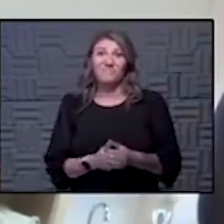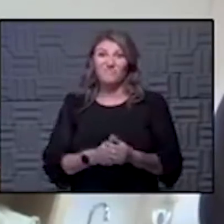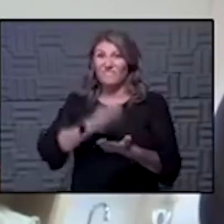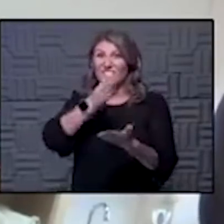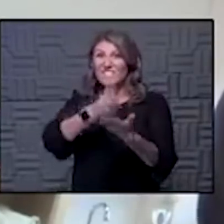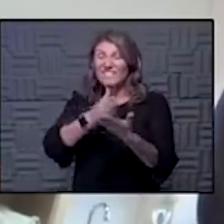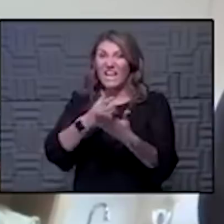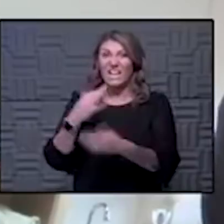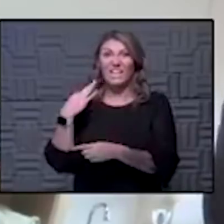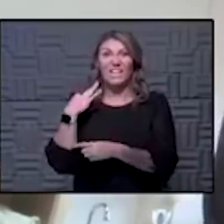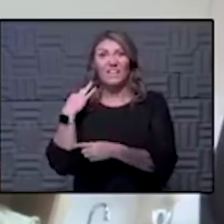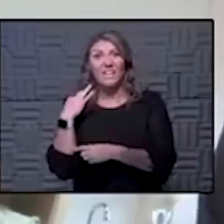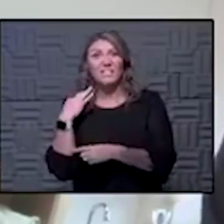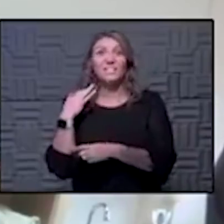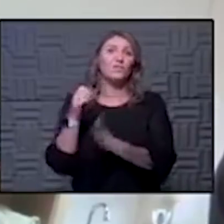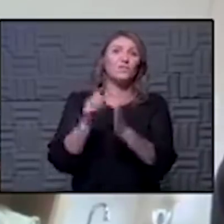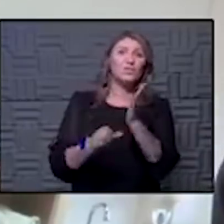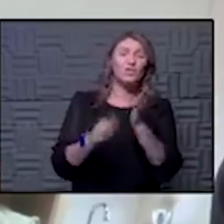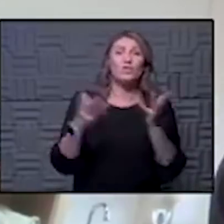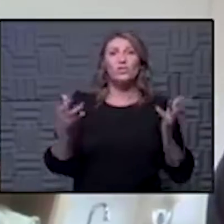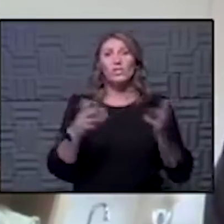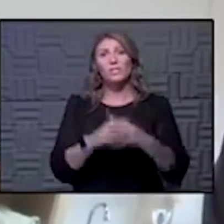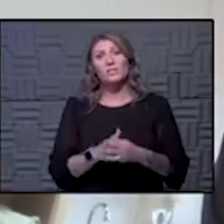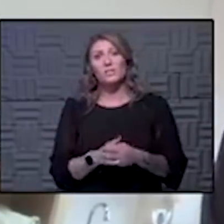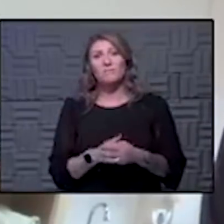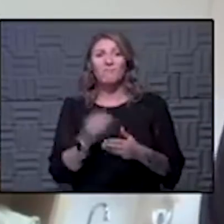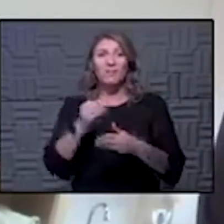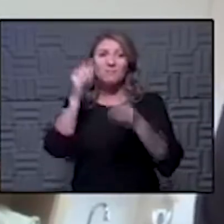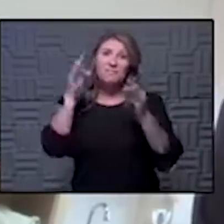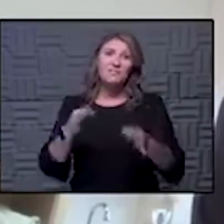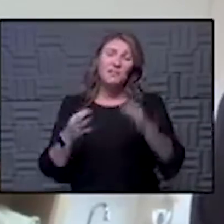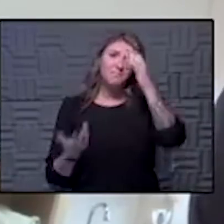doing elective surgeries? Haven't decided that yet, though.